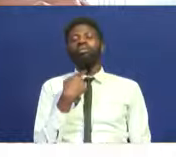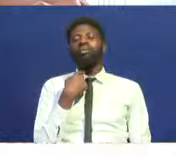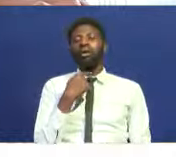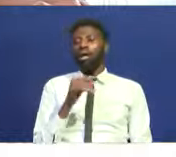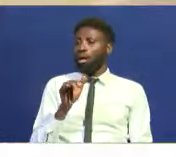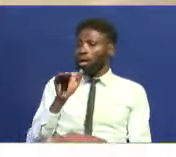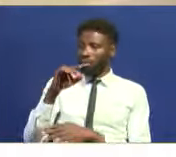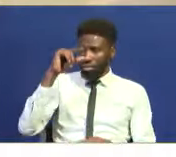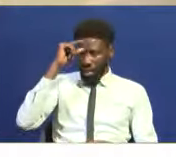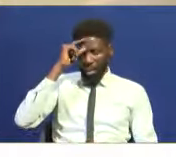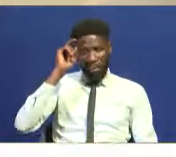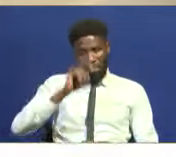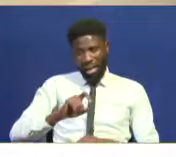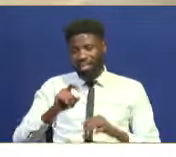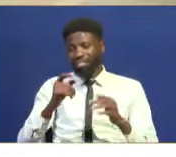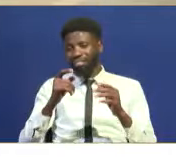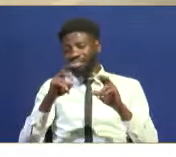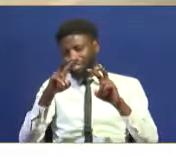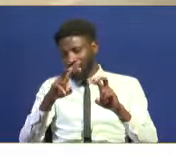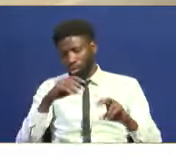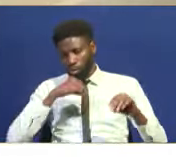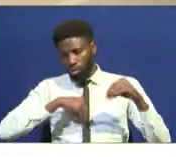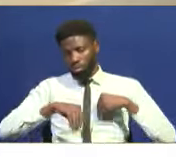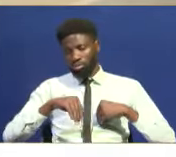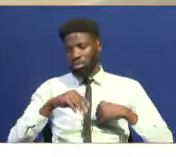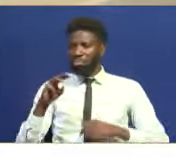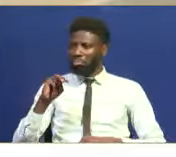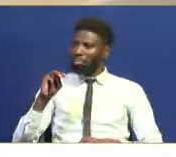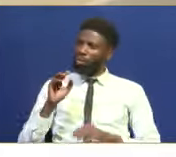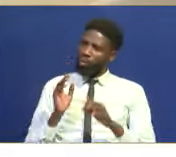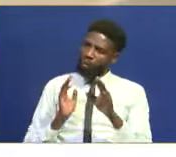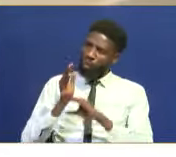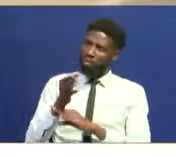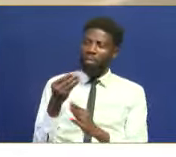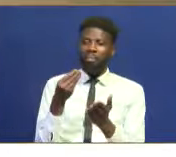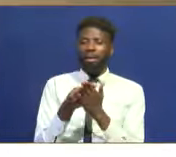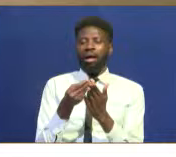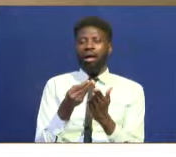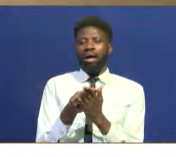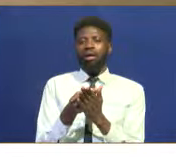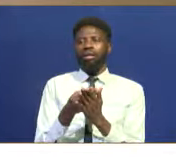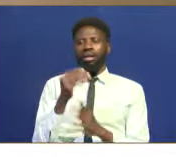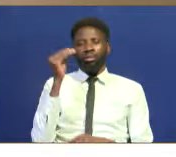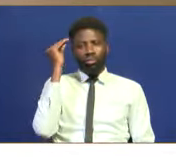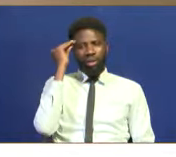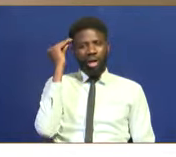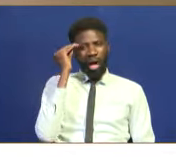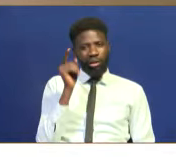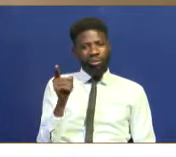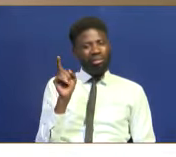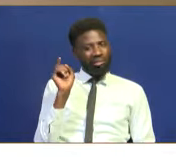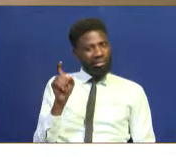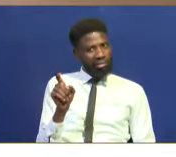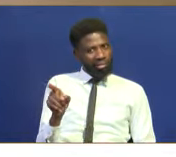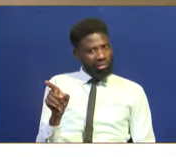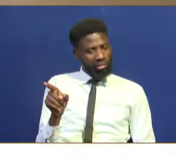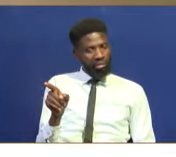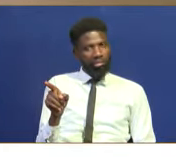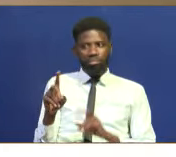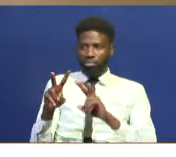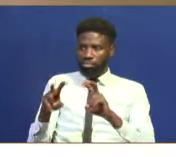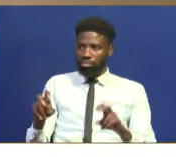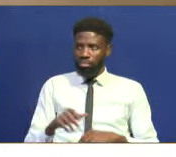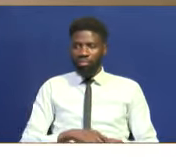corruption allegations involving millions of shillings meant for boosting education in the county. County government ilikadiria